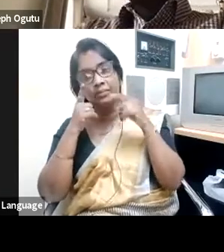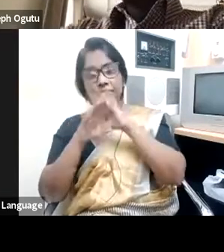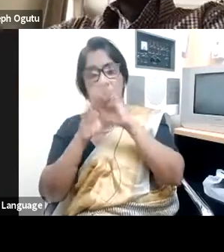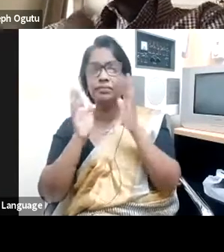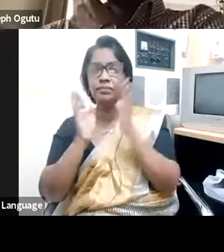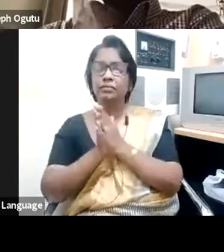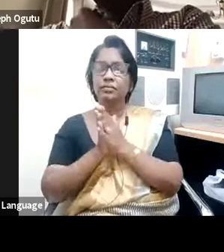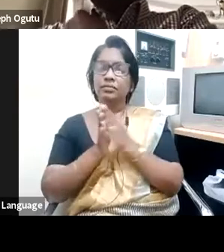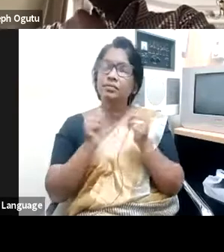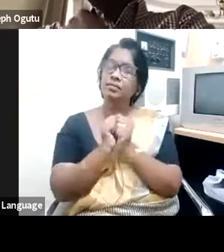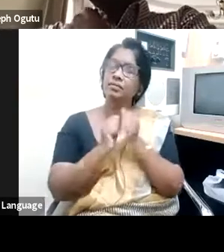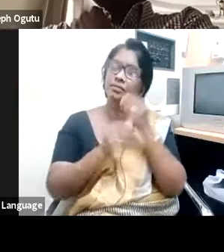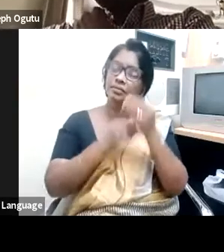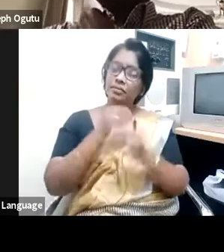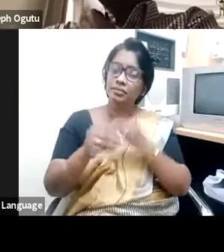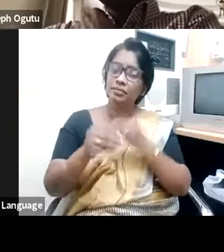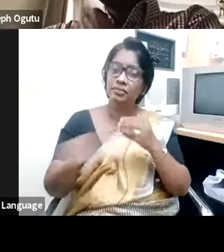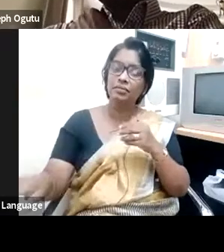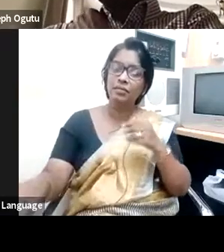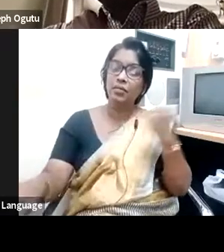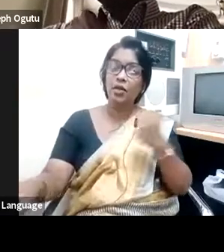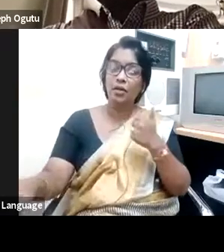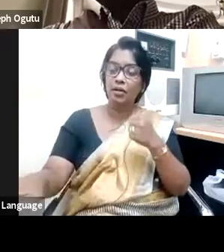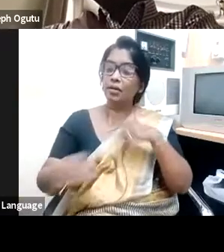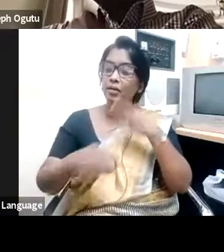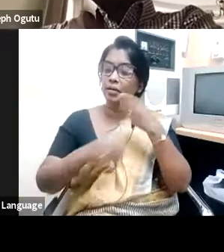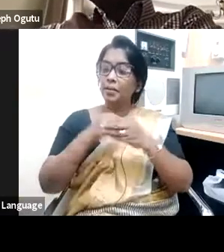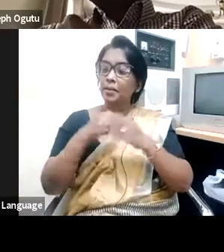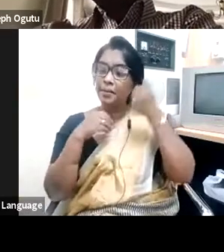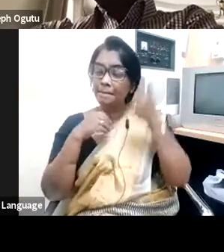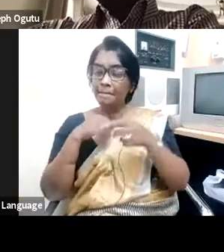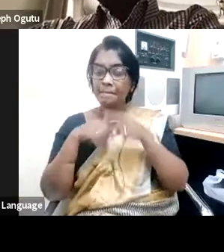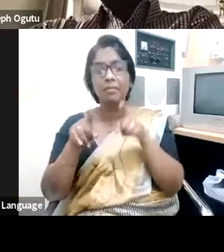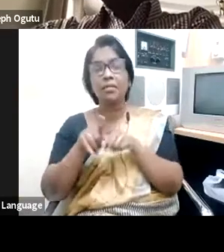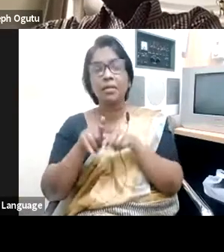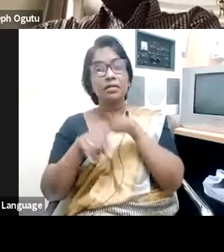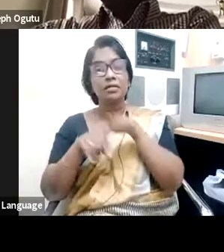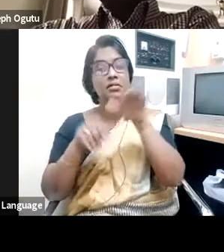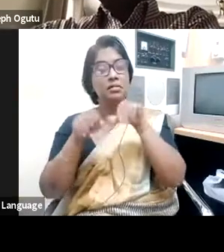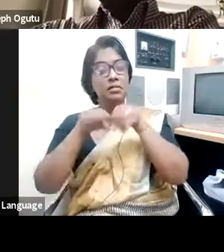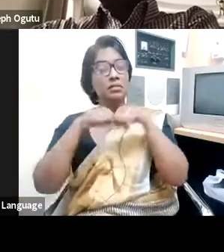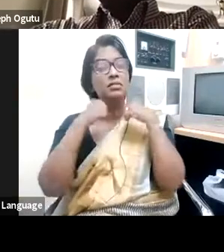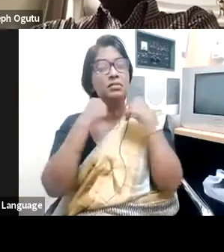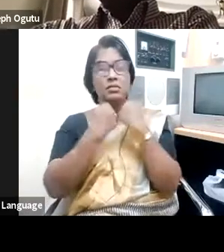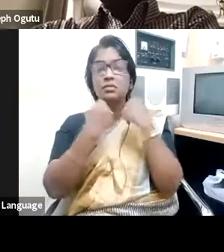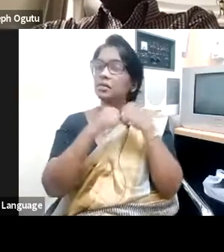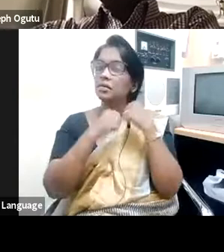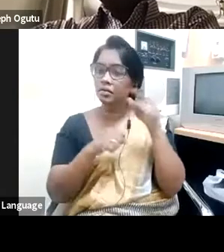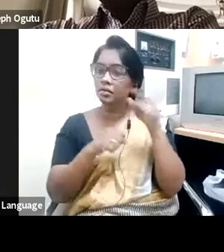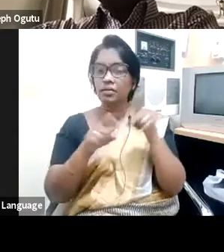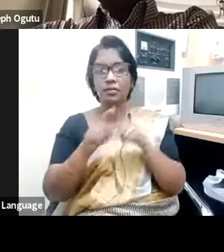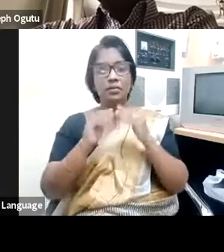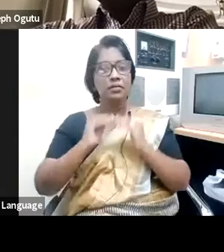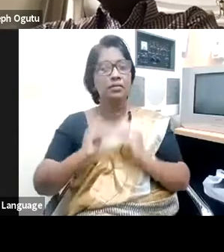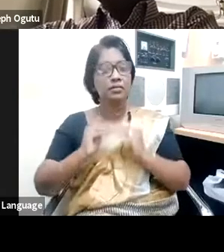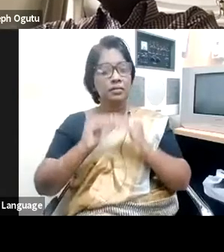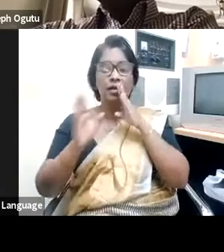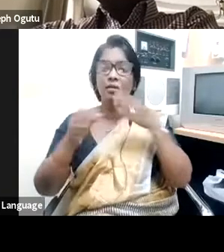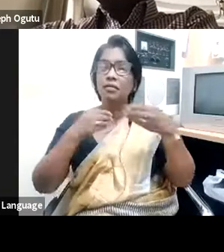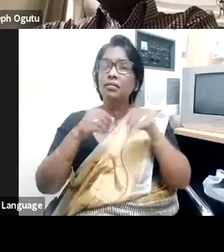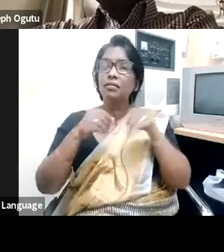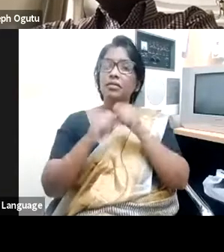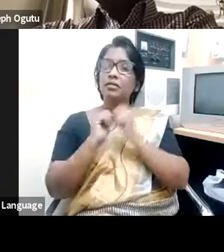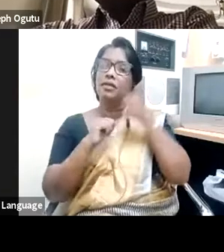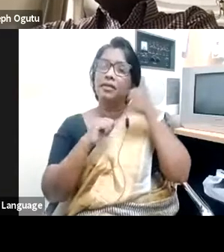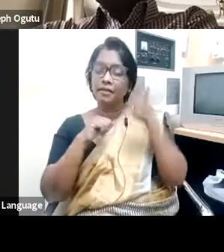and innovation really drives significant progress in society in general. That really requires also focus and investment from the companies